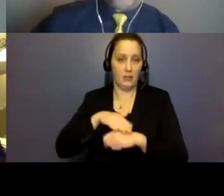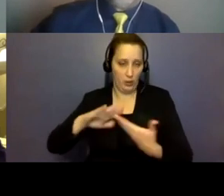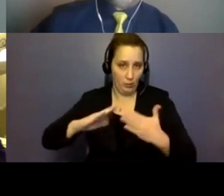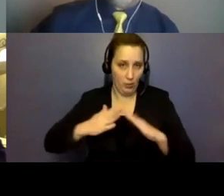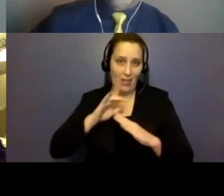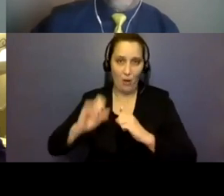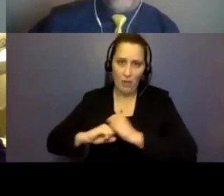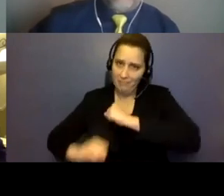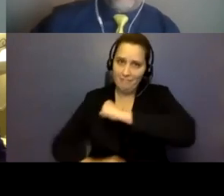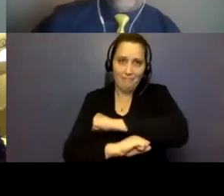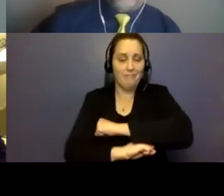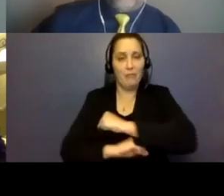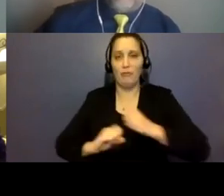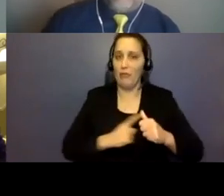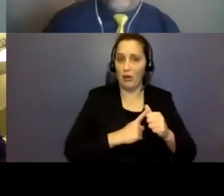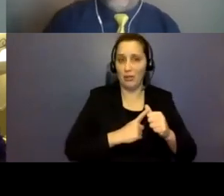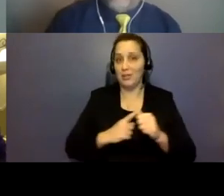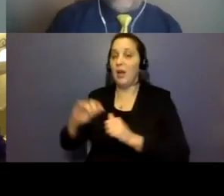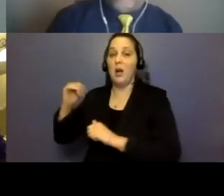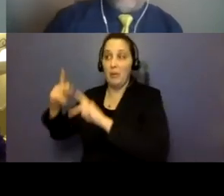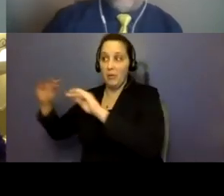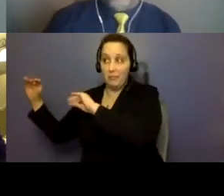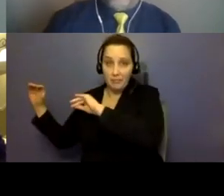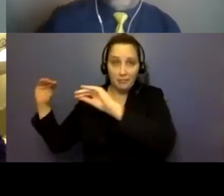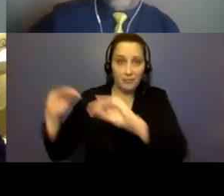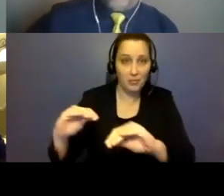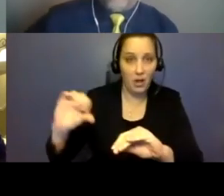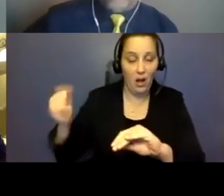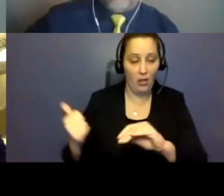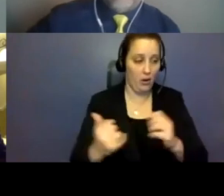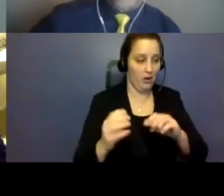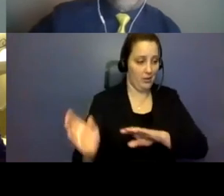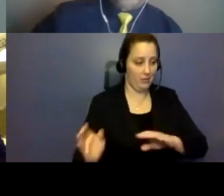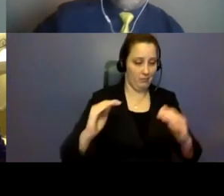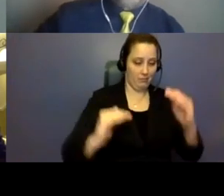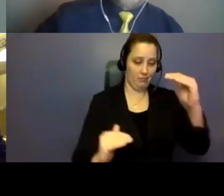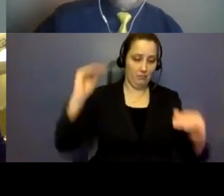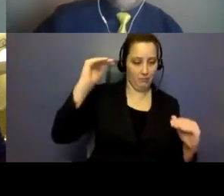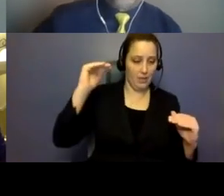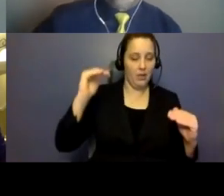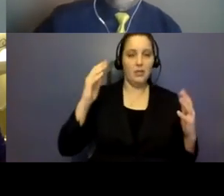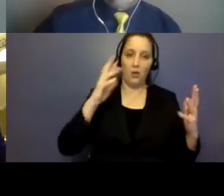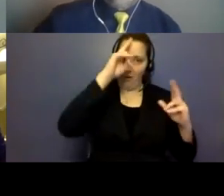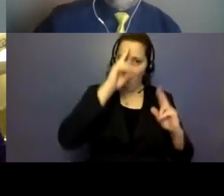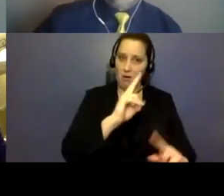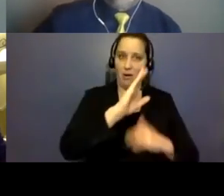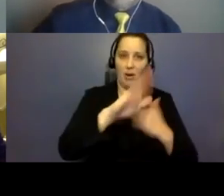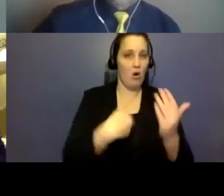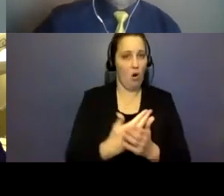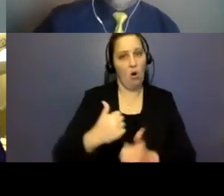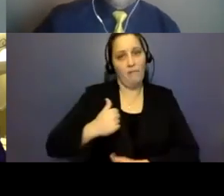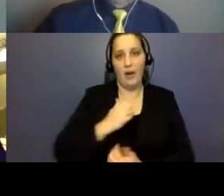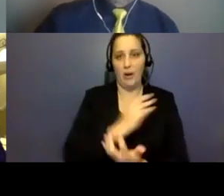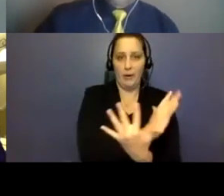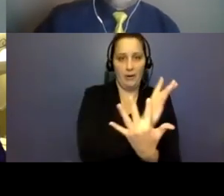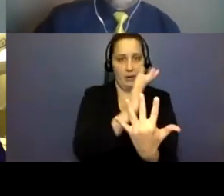country before folk came from another place and kind of shifted the balance here. So honoring all veterans who have